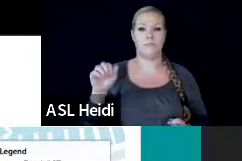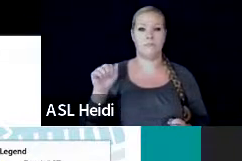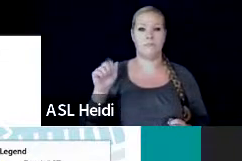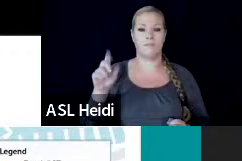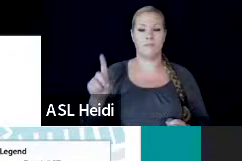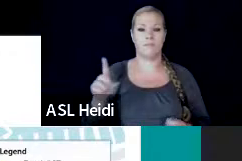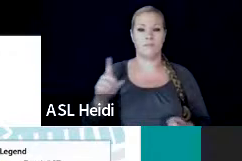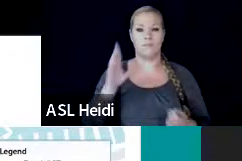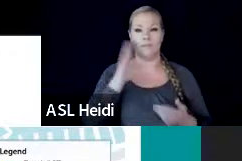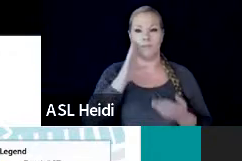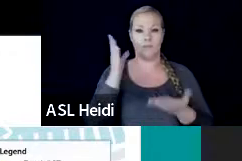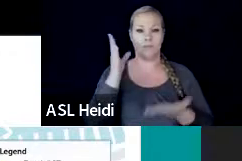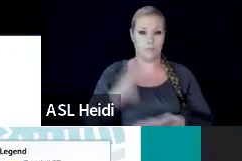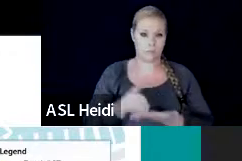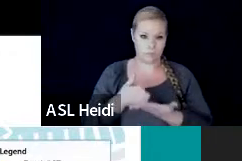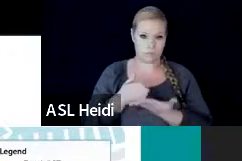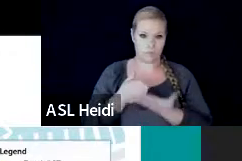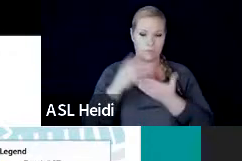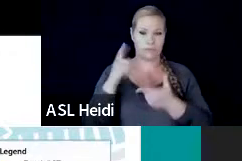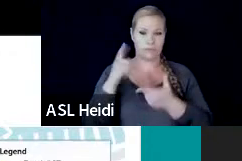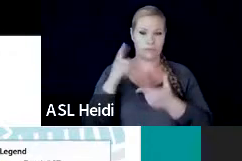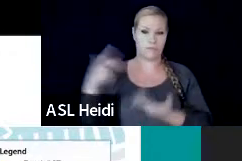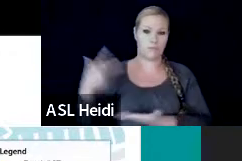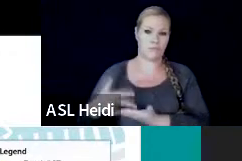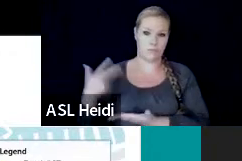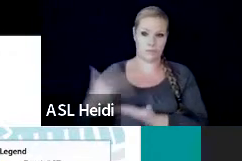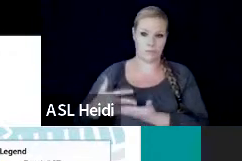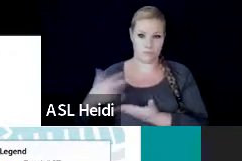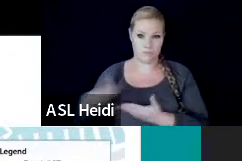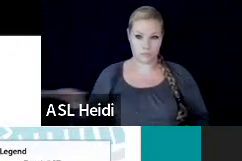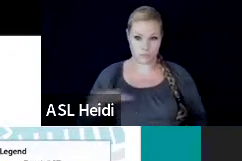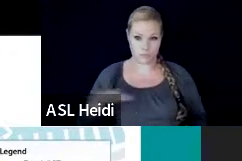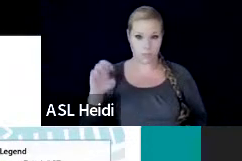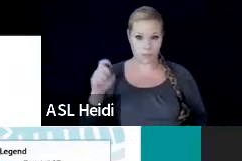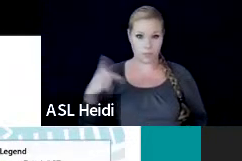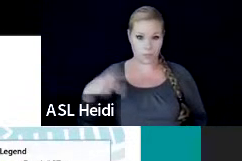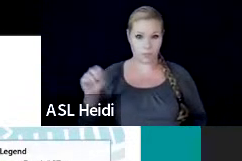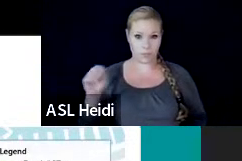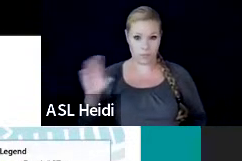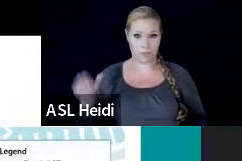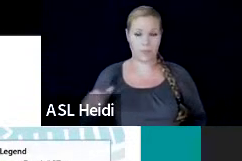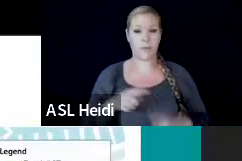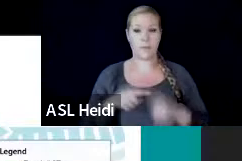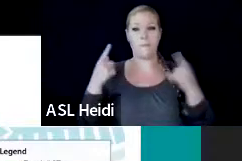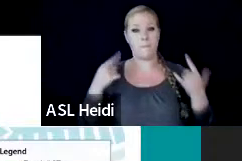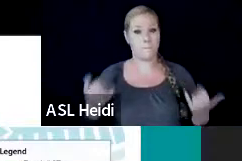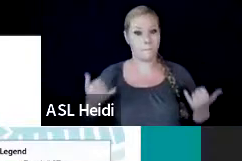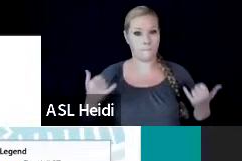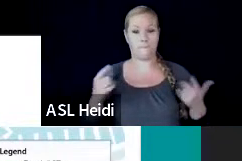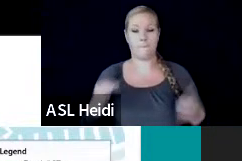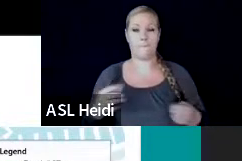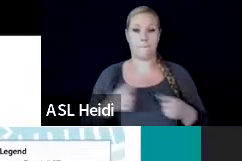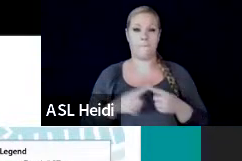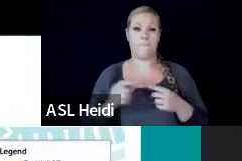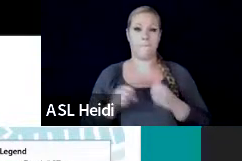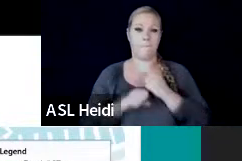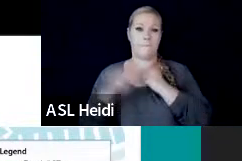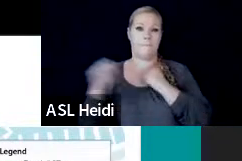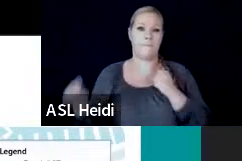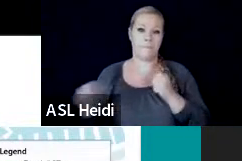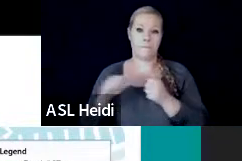essentially terminates into Expo Center parking lot. We would extend the road past the